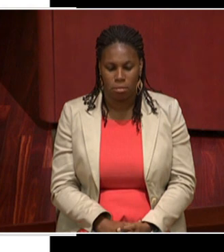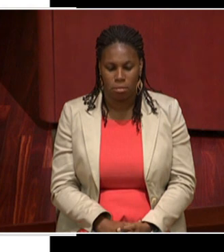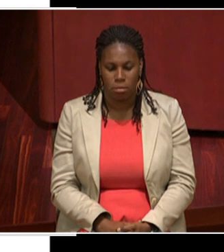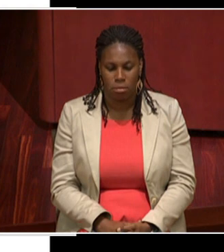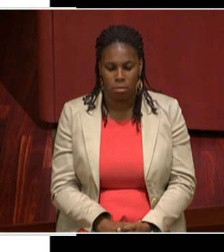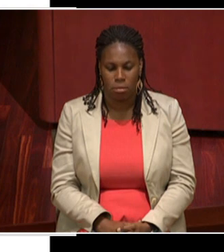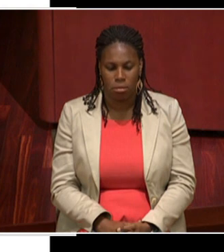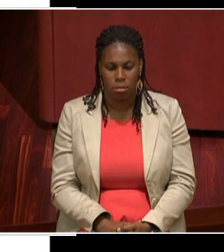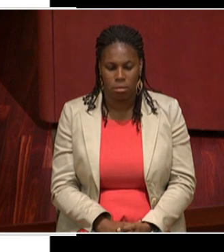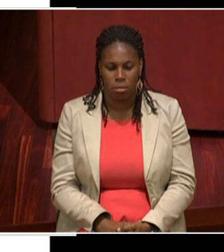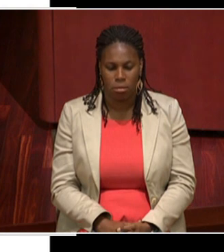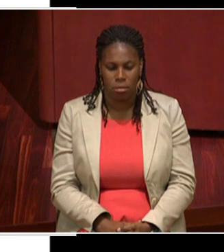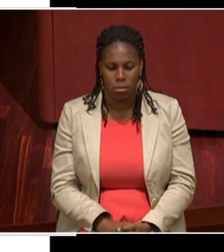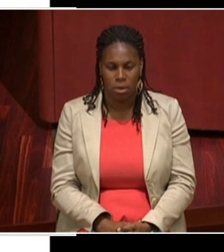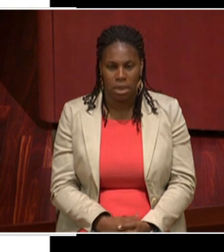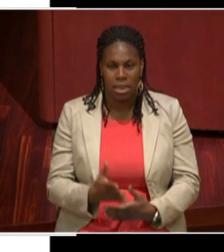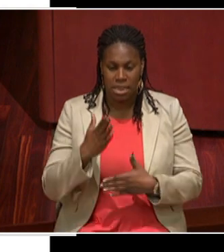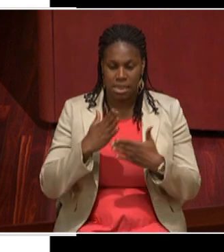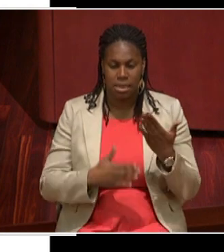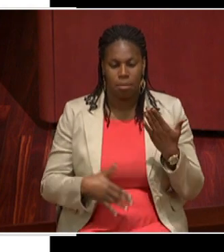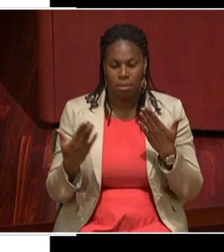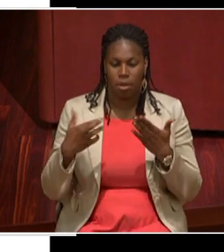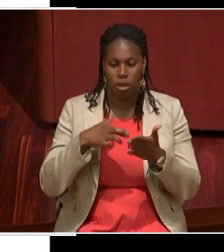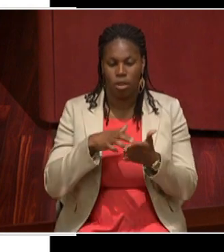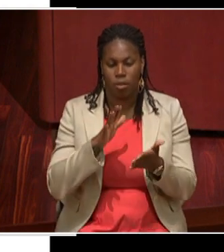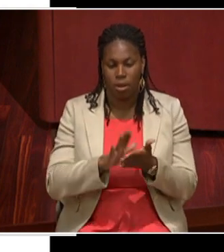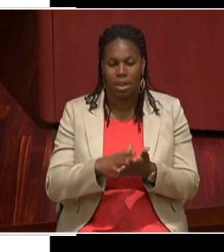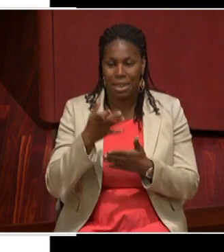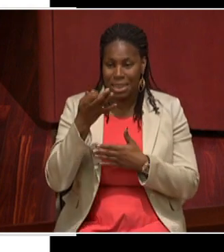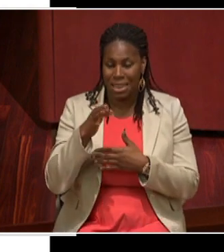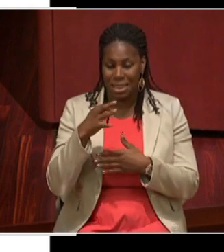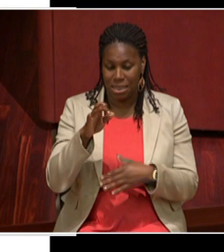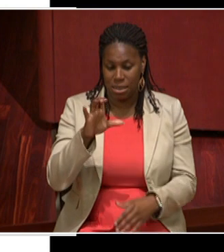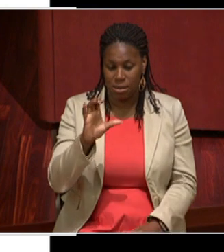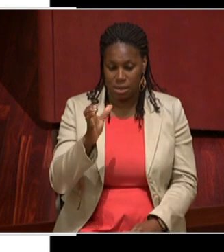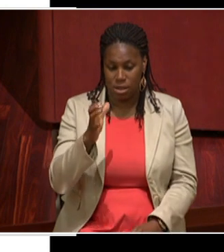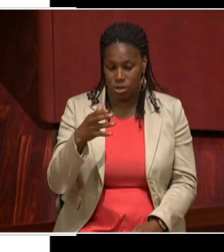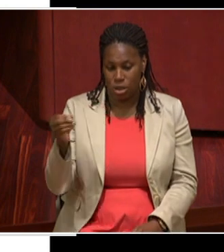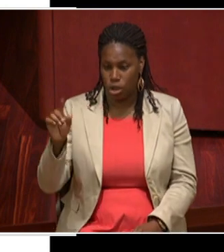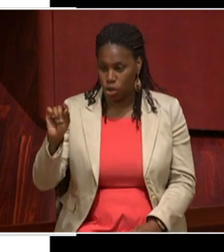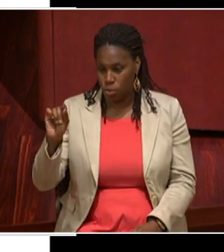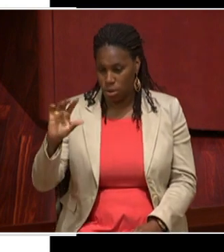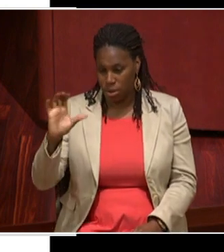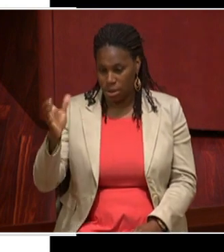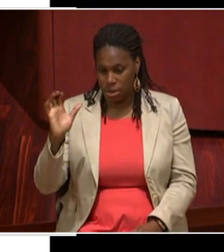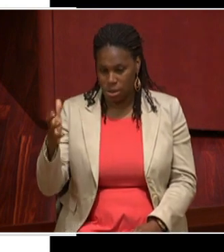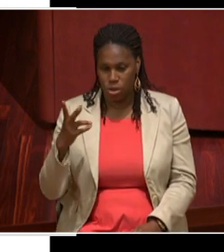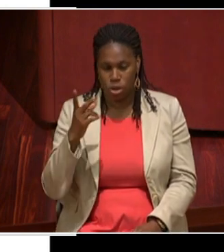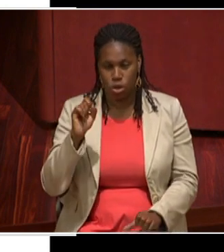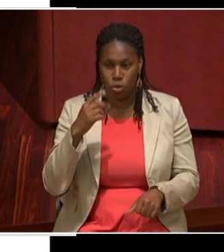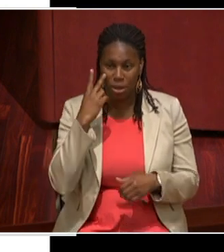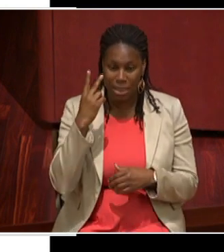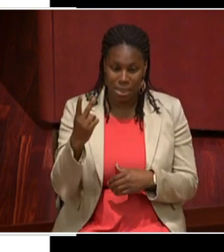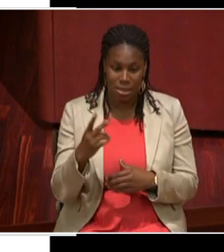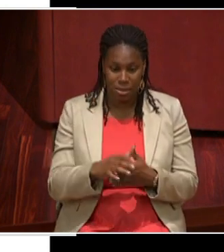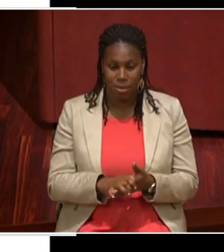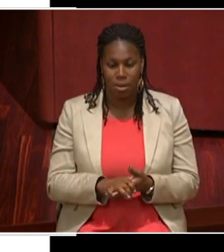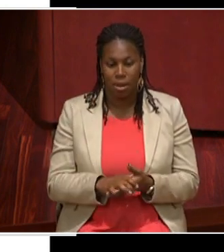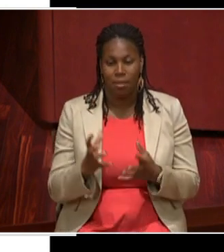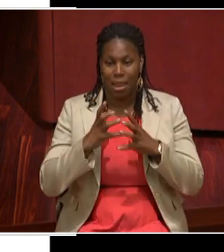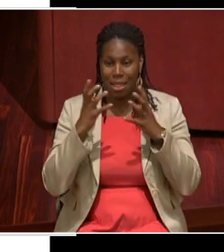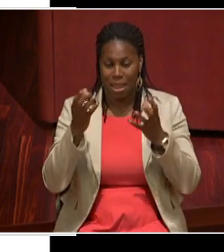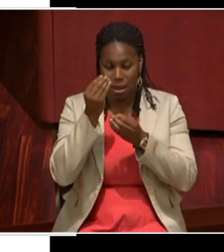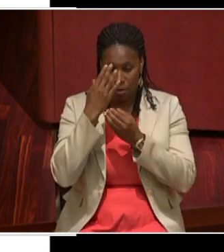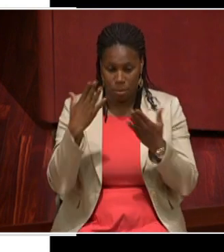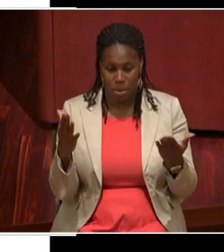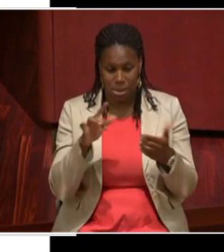Now, as we move on to some of the later records, these are late 19th century to the 20th century records, you can see that we get a tremendous amount of information about